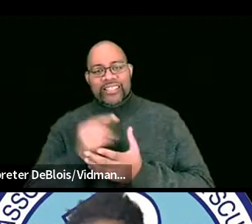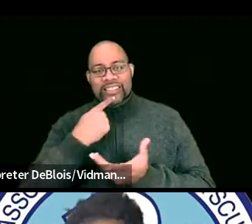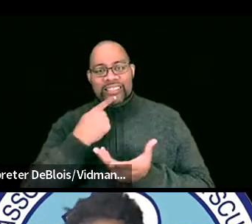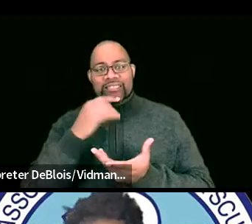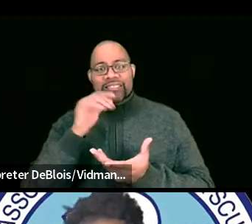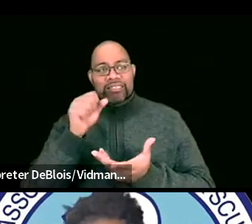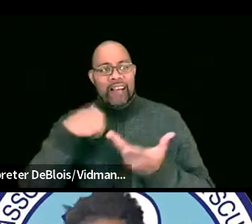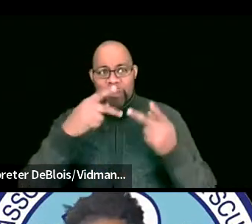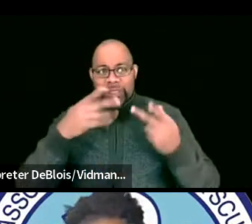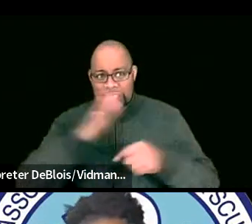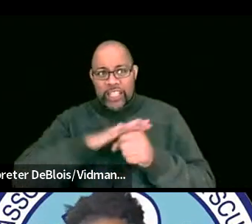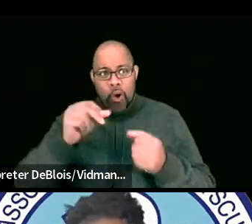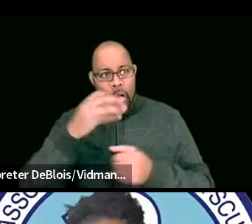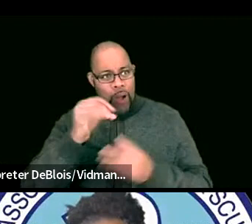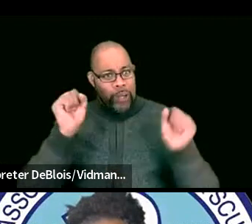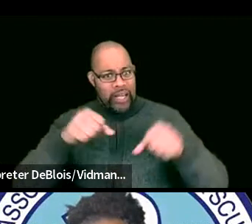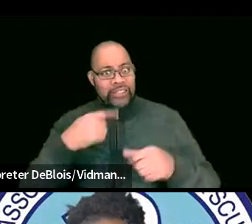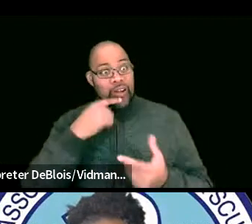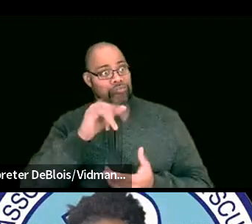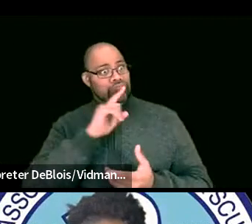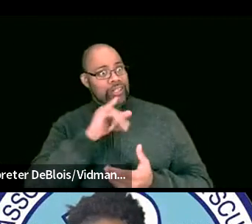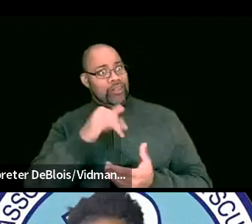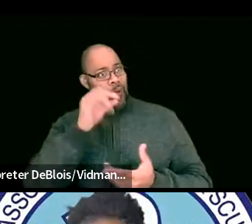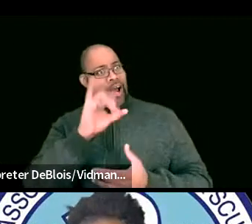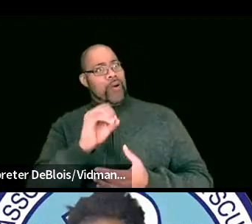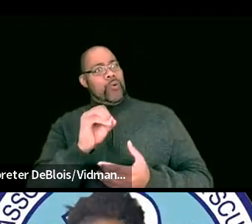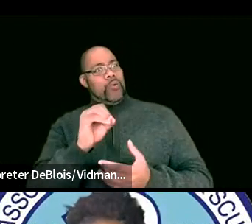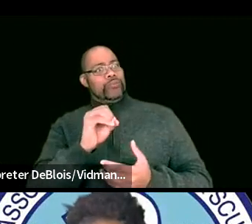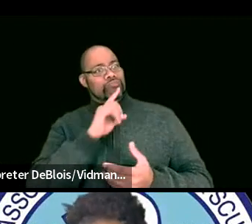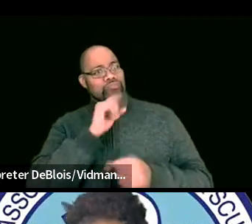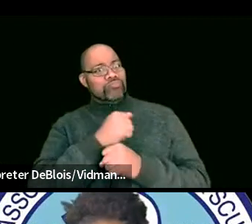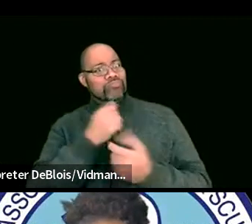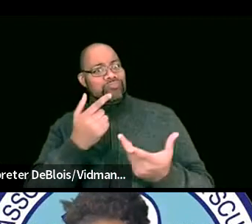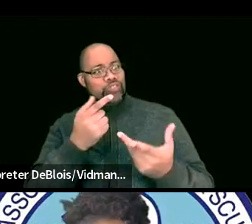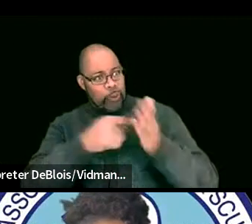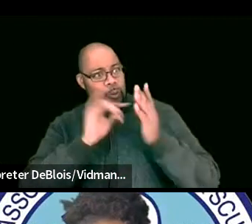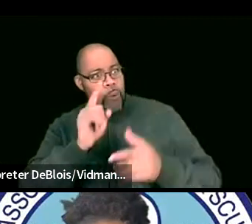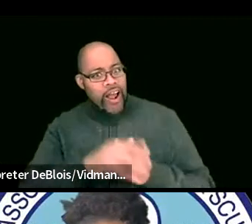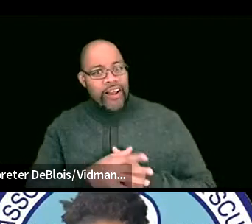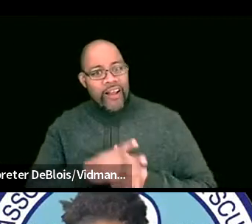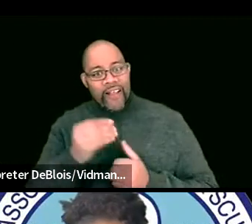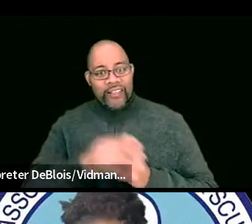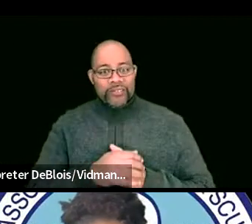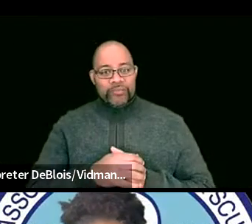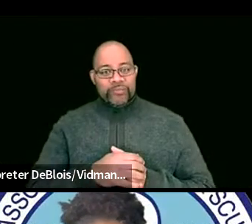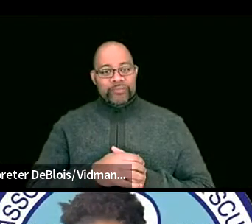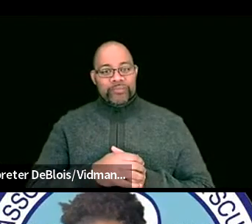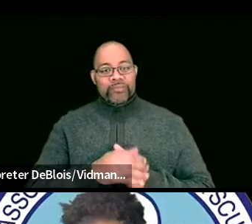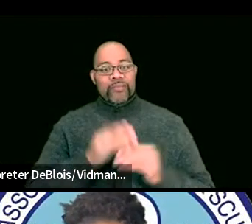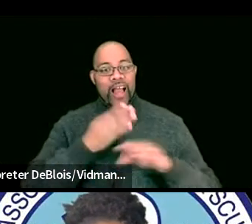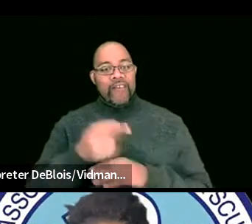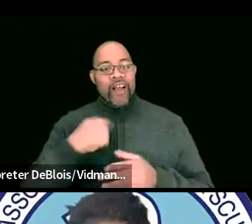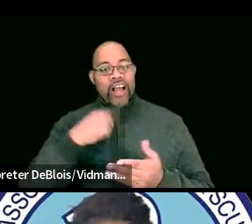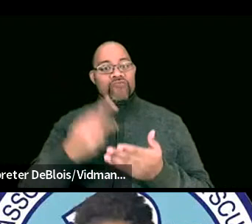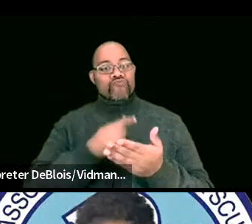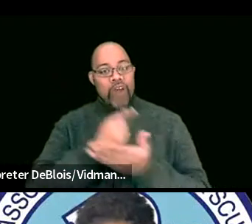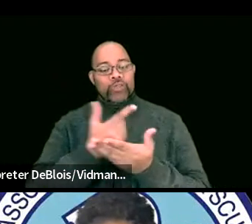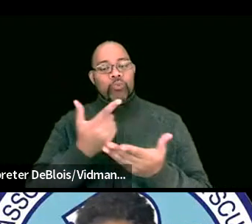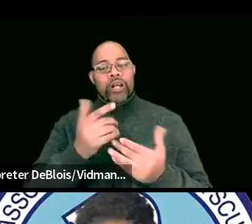oh no, there's places here in Ohio. And I was like, Ohio, oh, okay, show me where. And after I